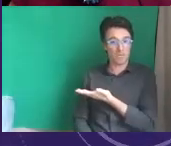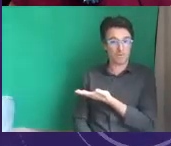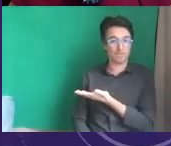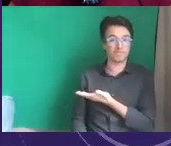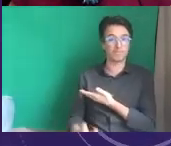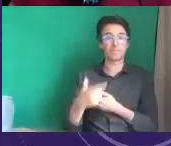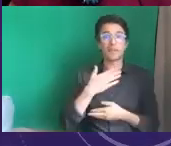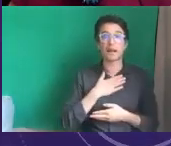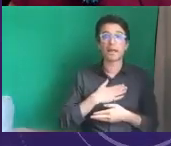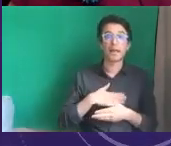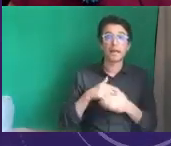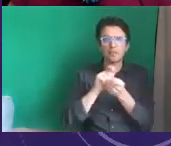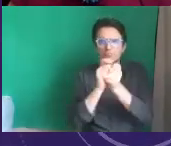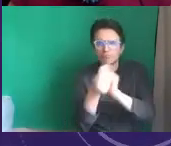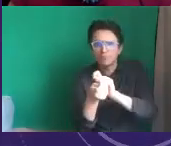info@disabilityrightsfund.org.